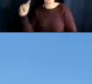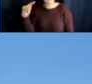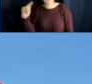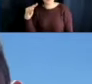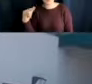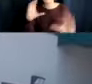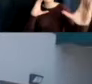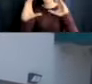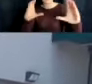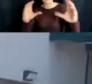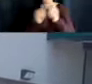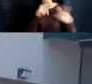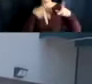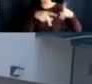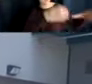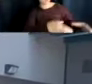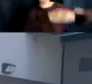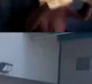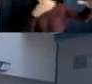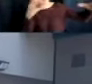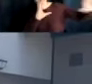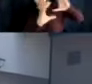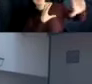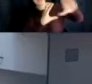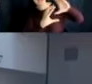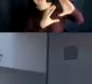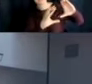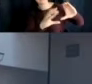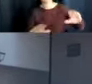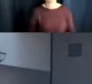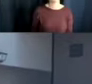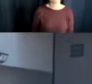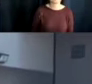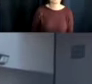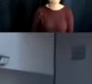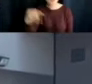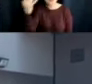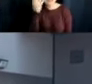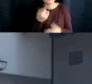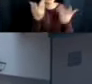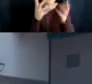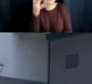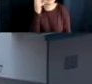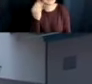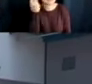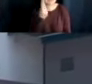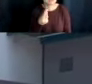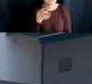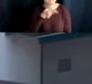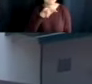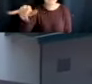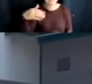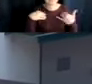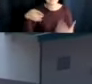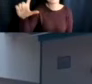Cool. Here we go. All right. So if you've flown, you know that most planes have a laboratory on board so people can go to the